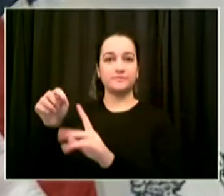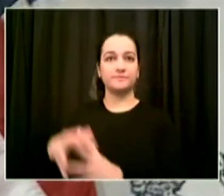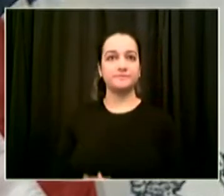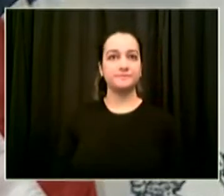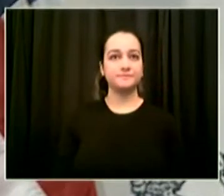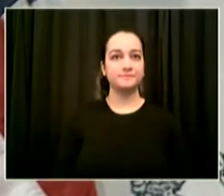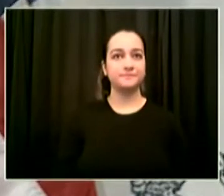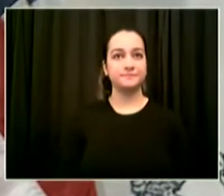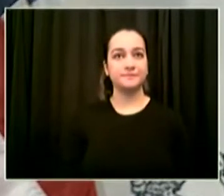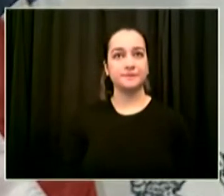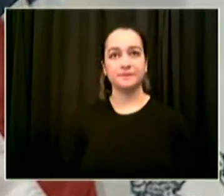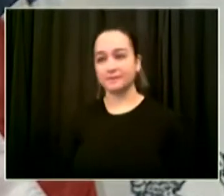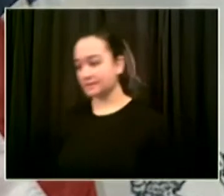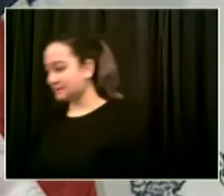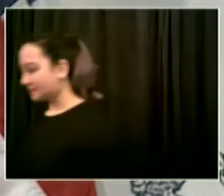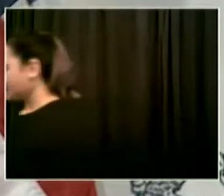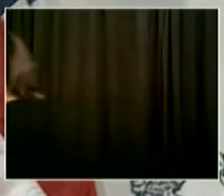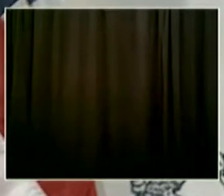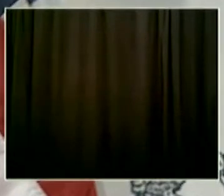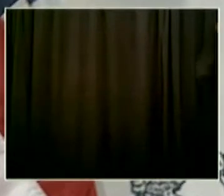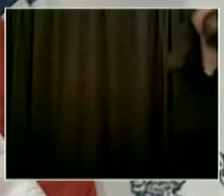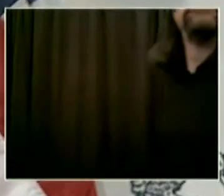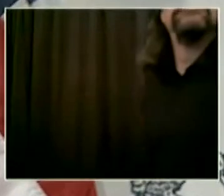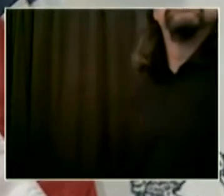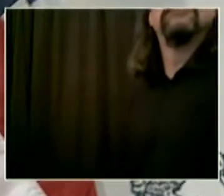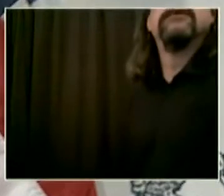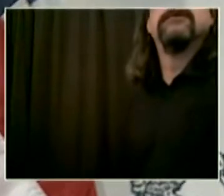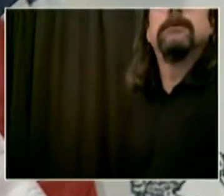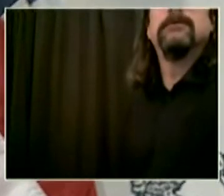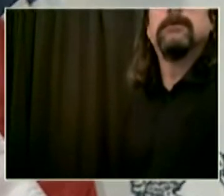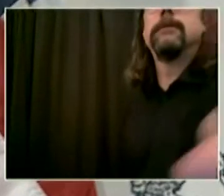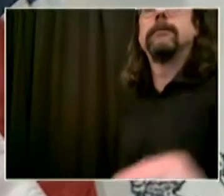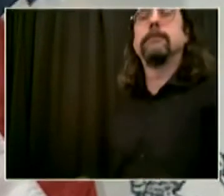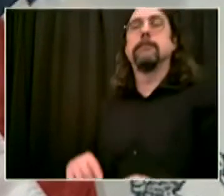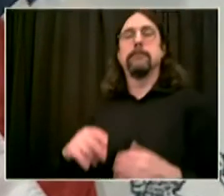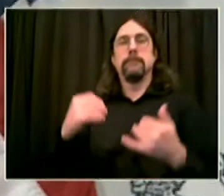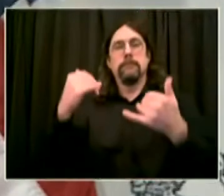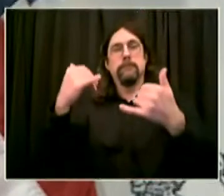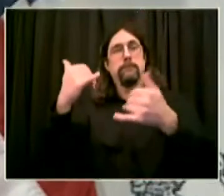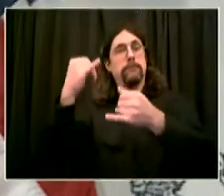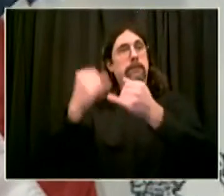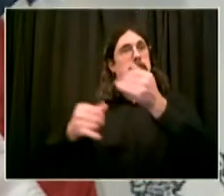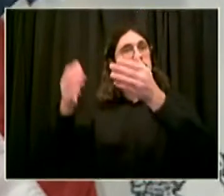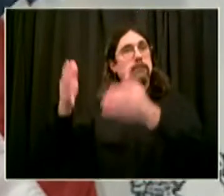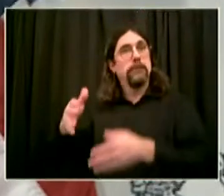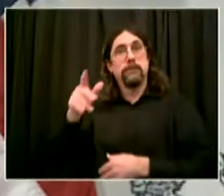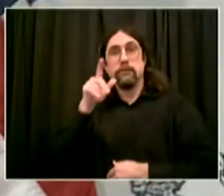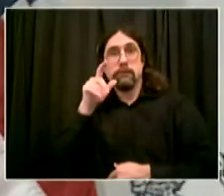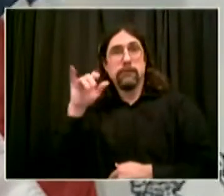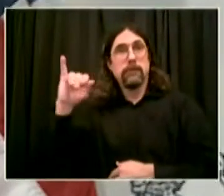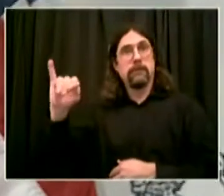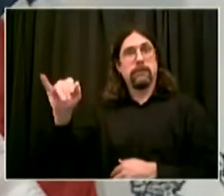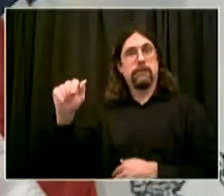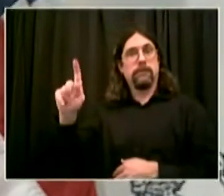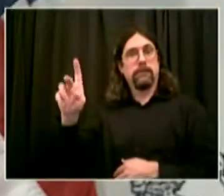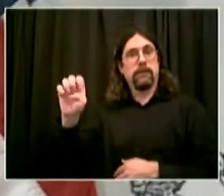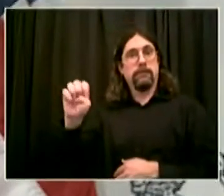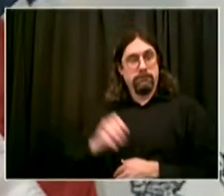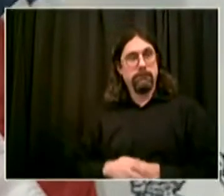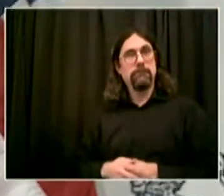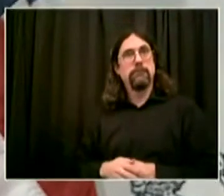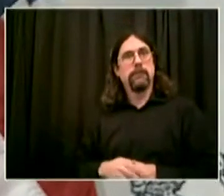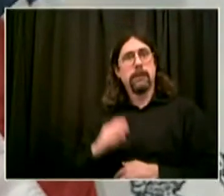Hey, Mr. Mayor, can you hear me? Yeah, Jake, how you been? I'm okay. So when the DOI issued their report